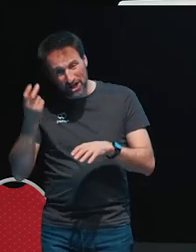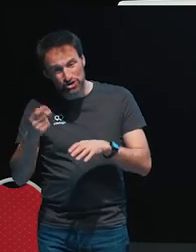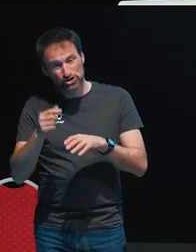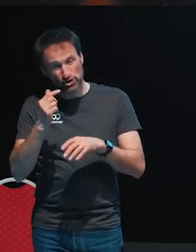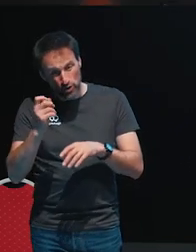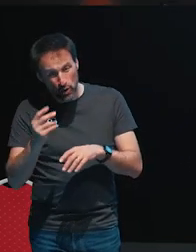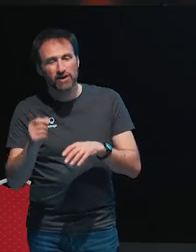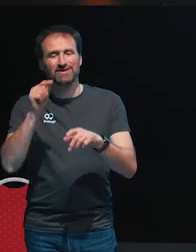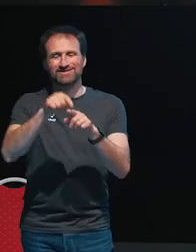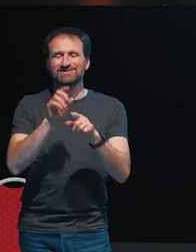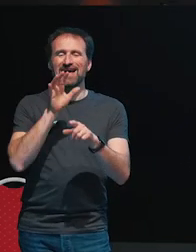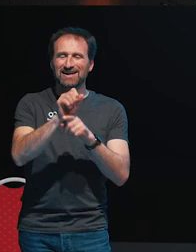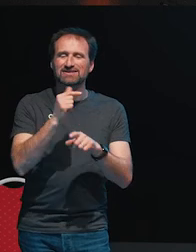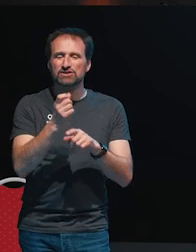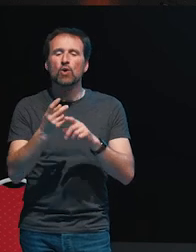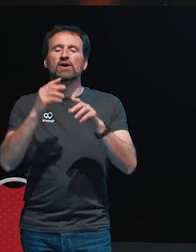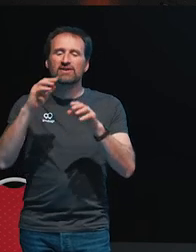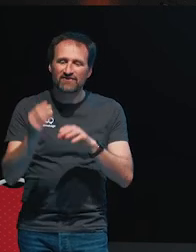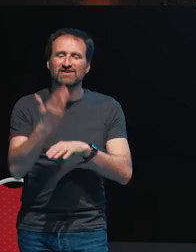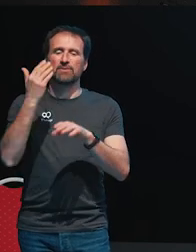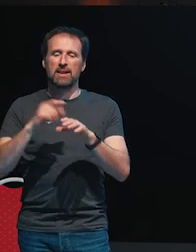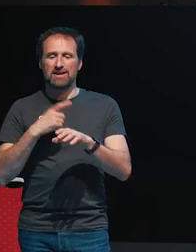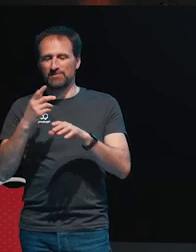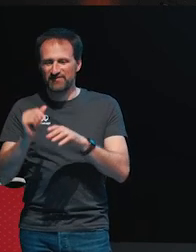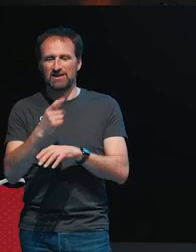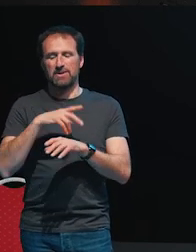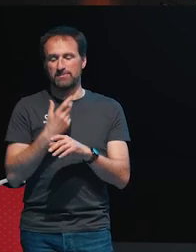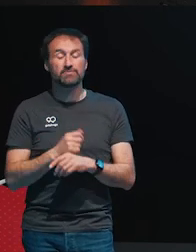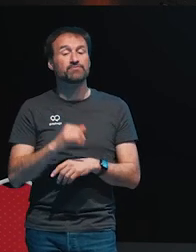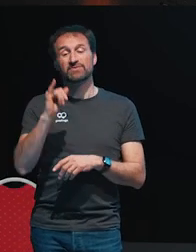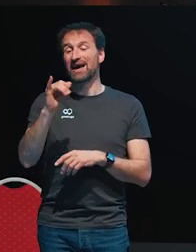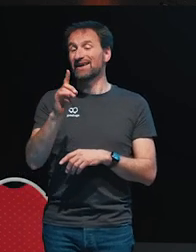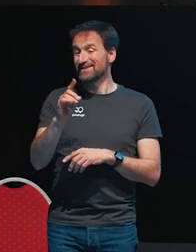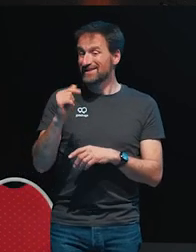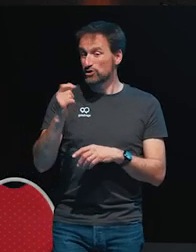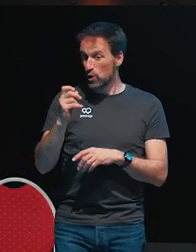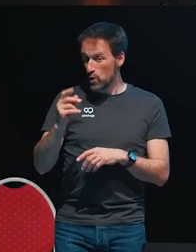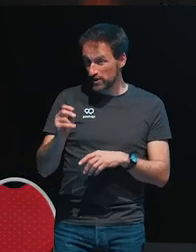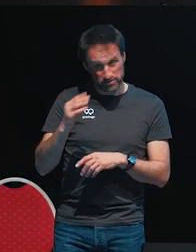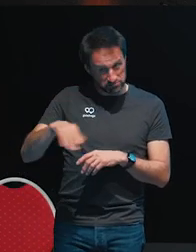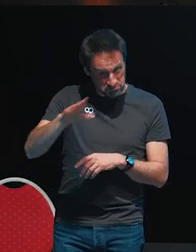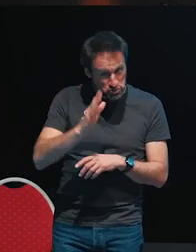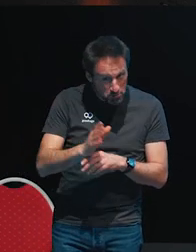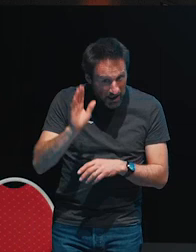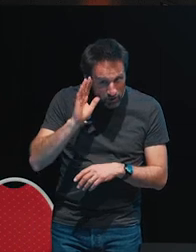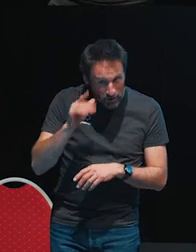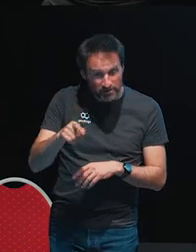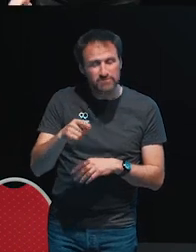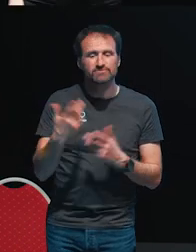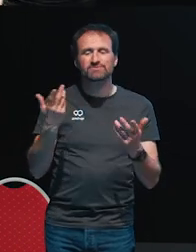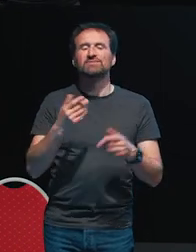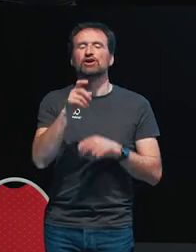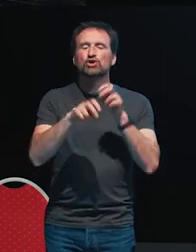token, show of hands. A bit more, that's OK. An ID token usually contains some information about a user, the identity of a